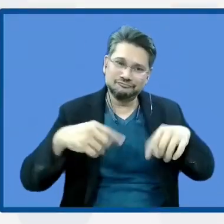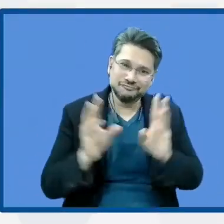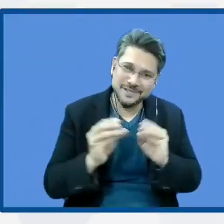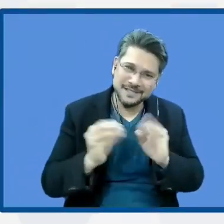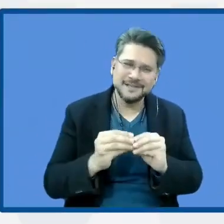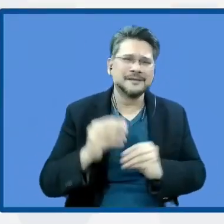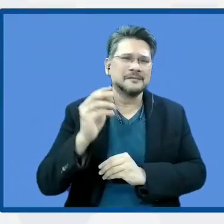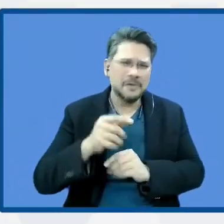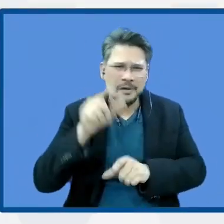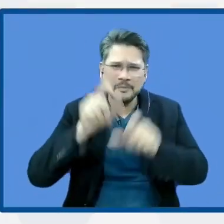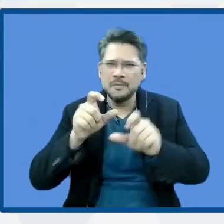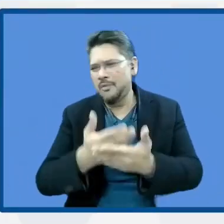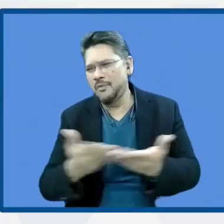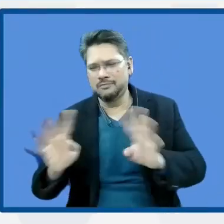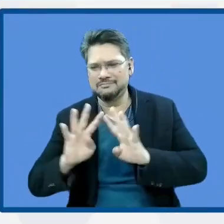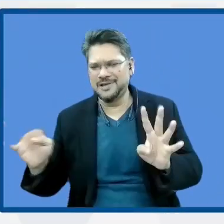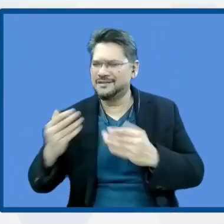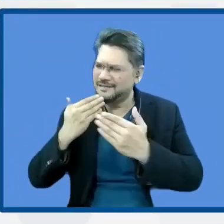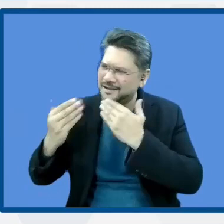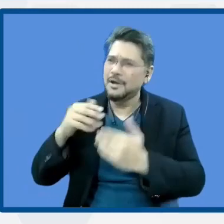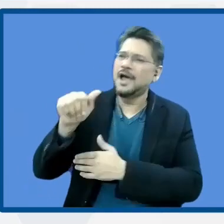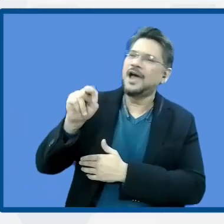thank you so much for your participation. Thank you.